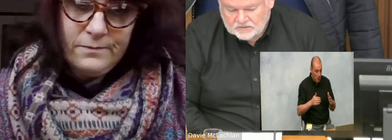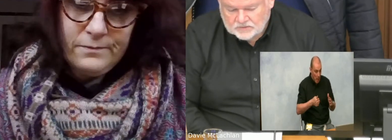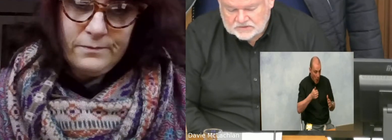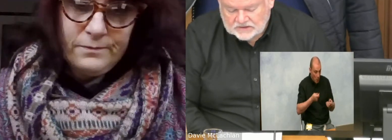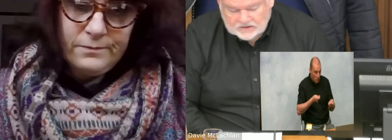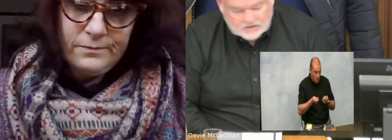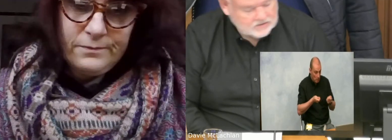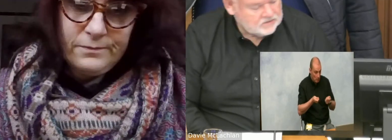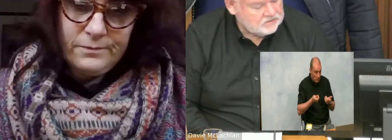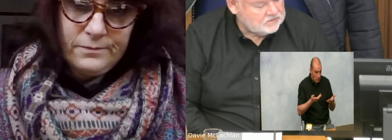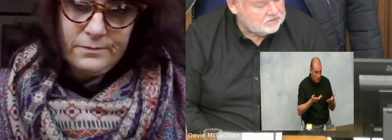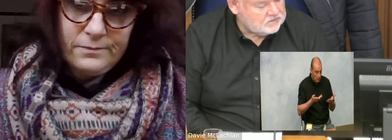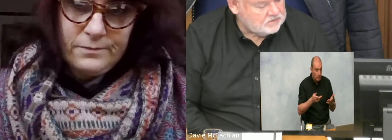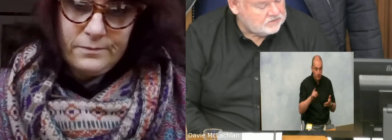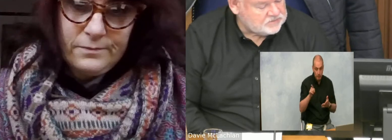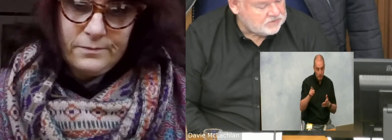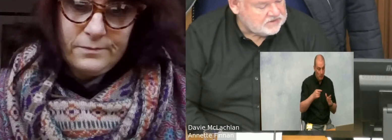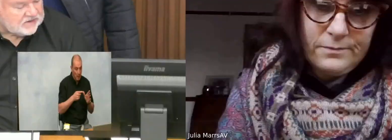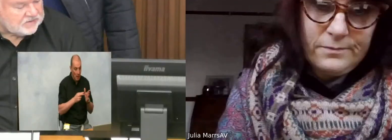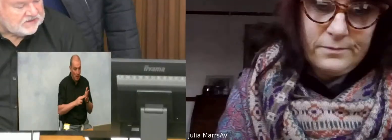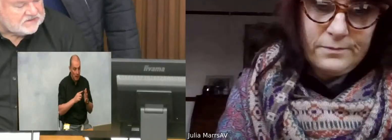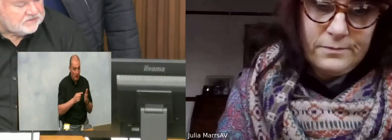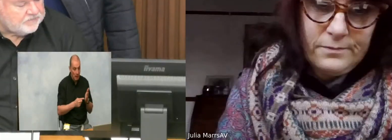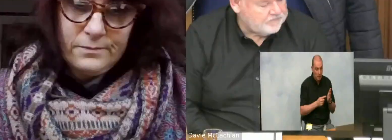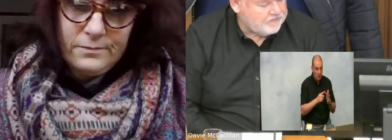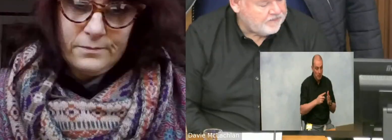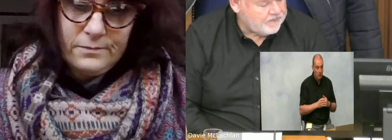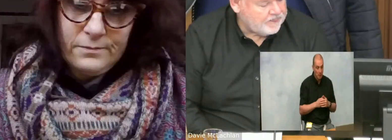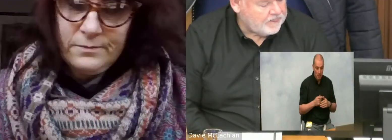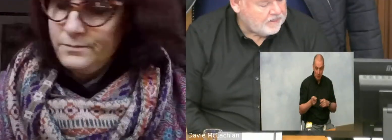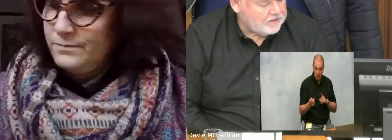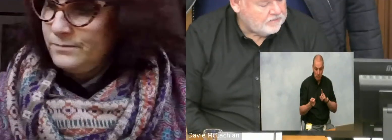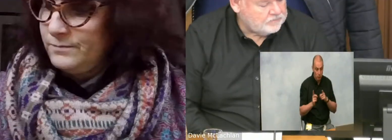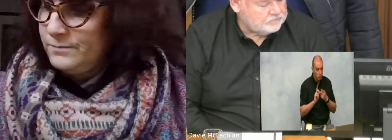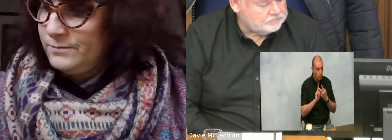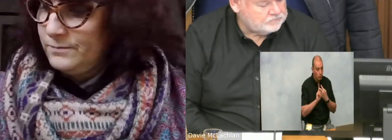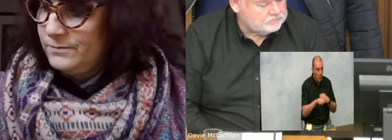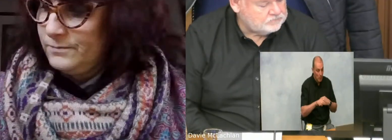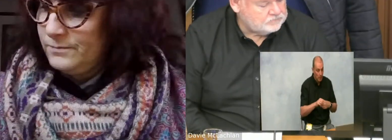Annette, would you like to respond to that, please?